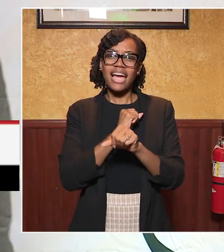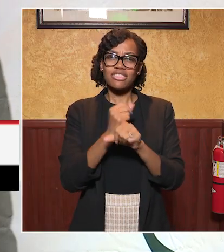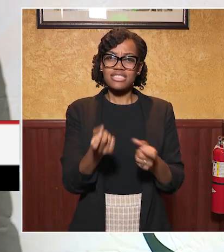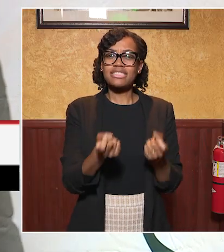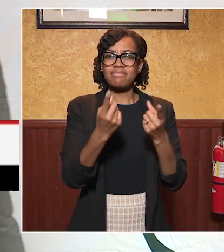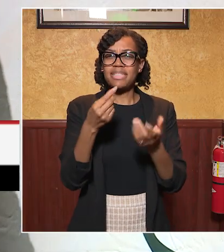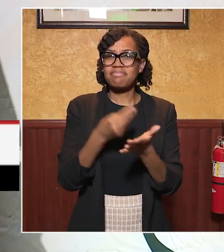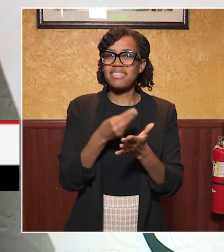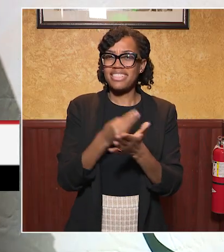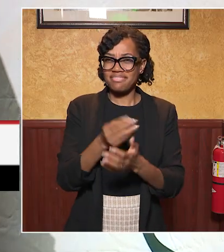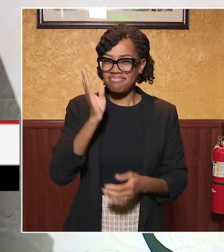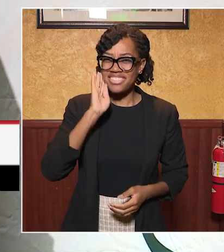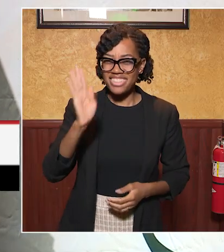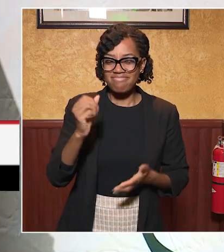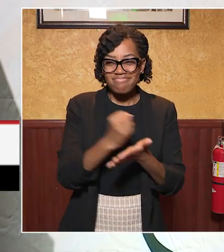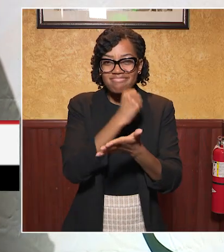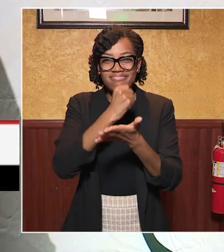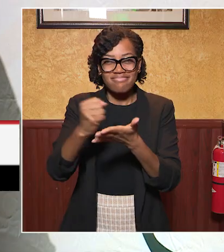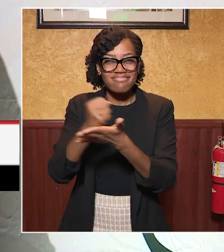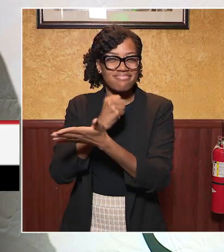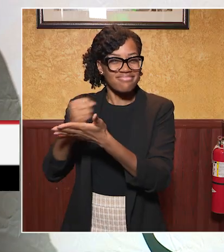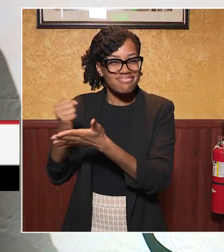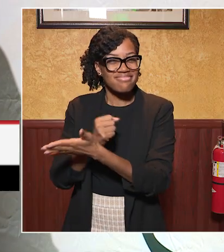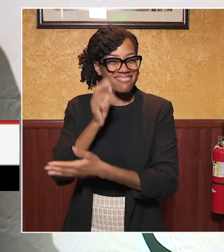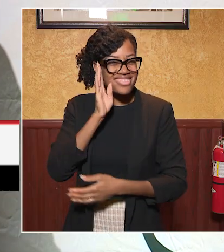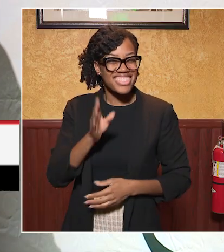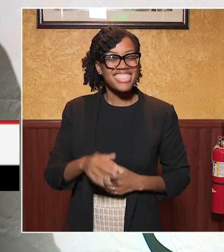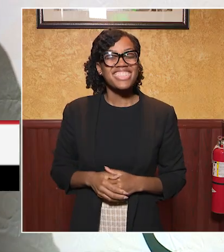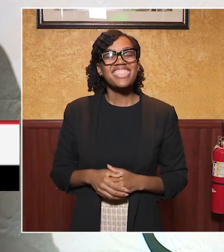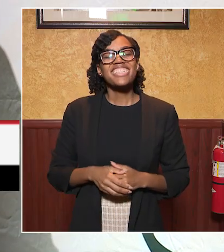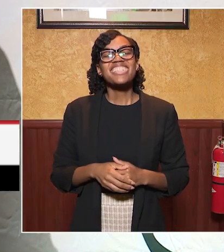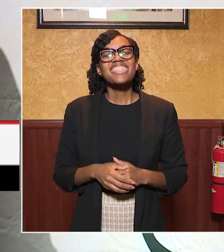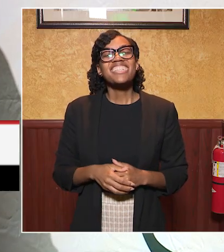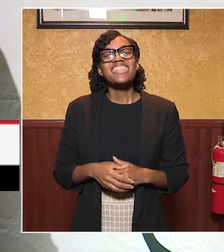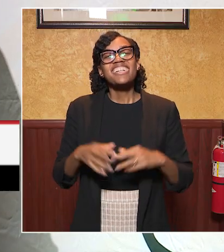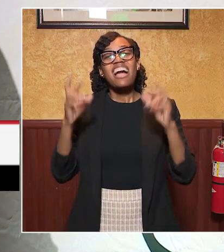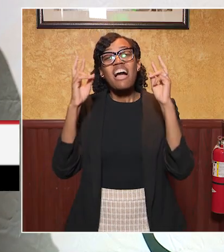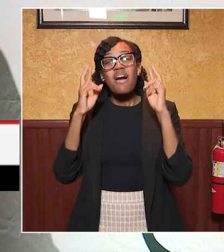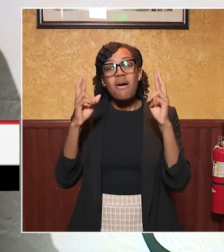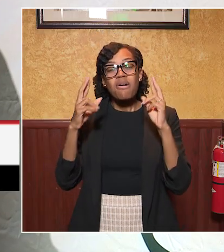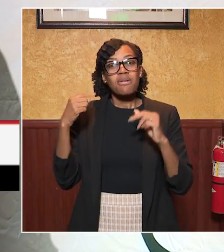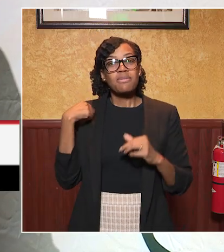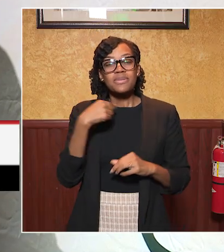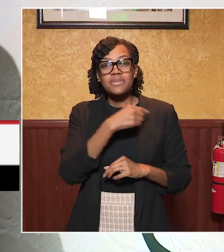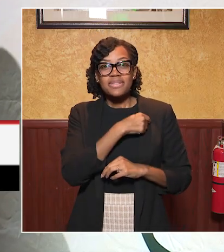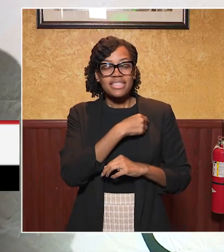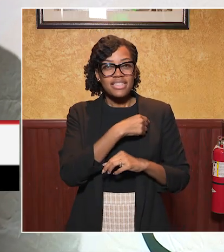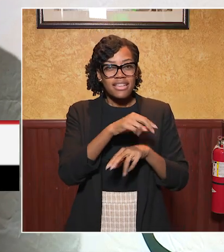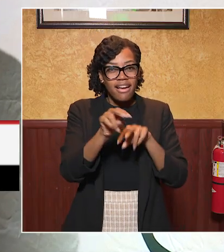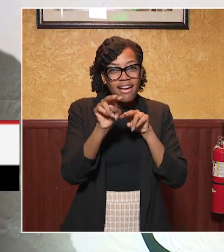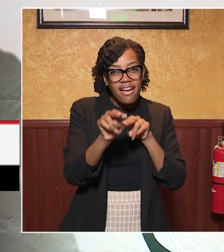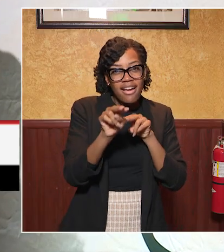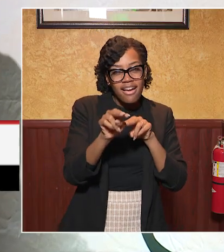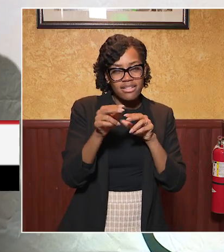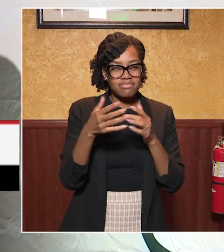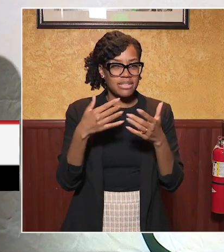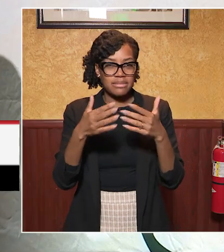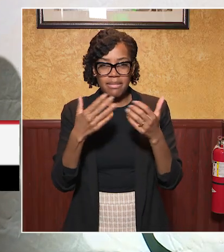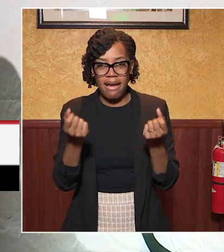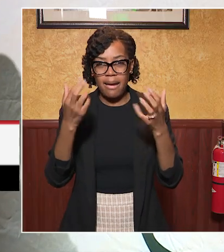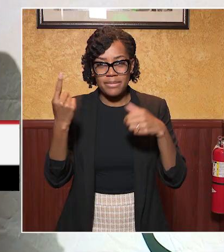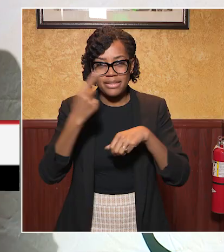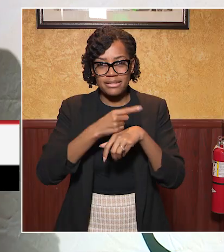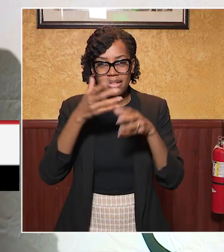I hope that as we embark upon this day with the 31 days or however many days we're going to have with the new